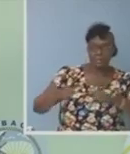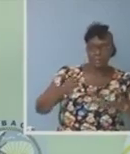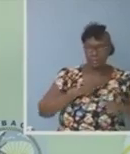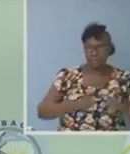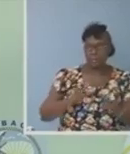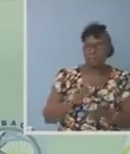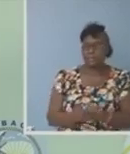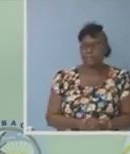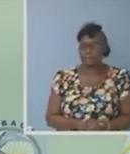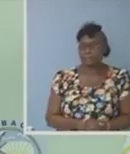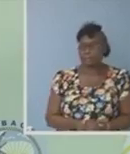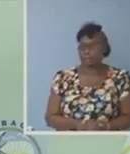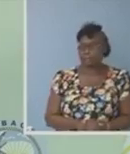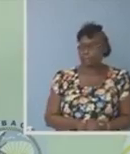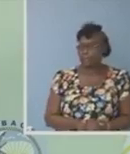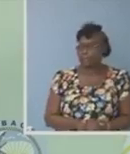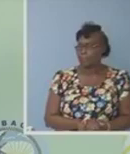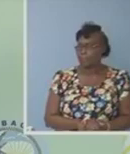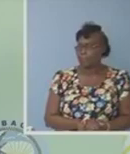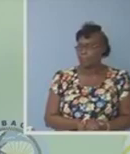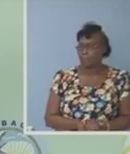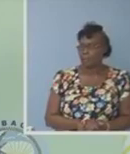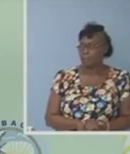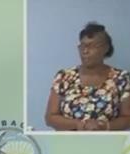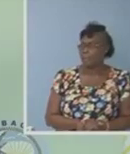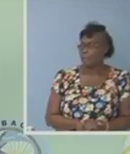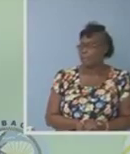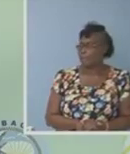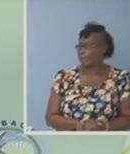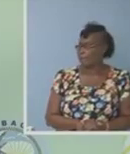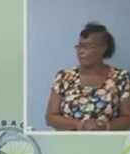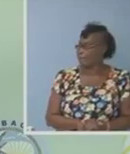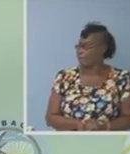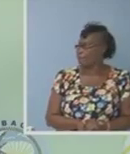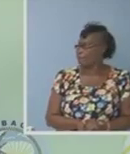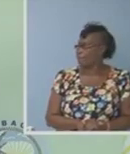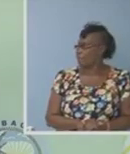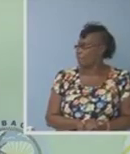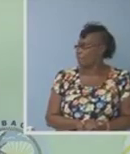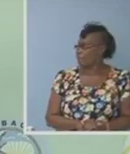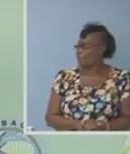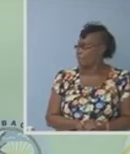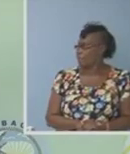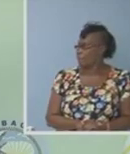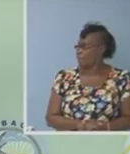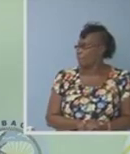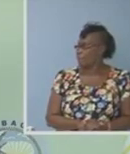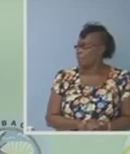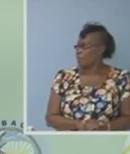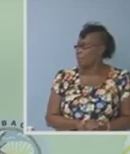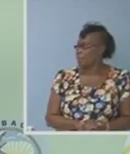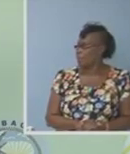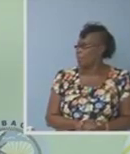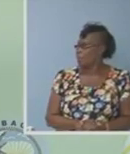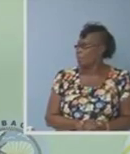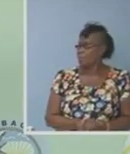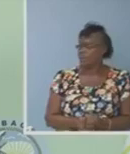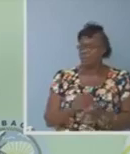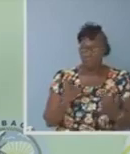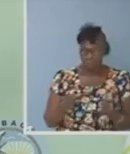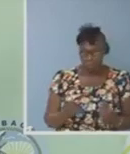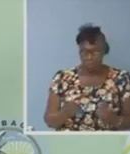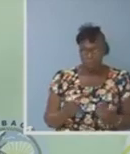the Strategic Business Support Unit, they are at this time